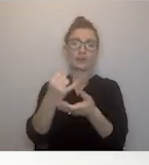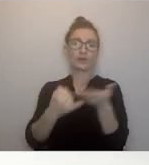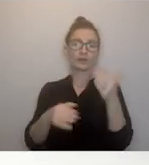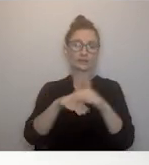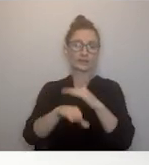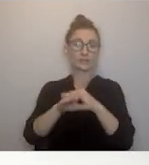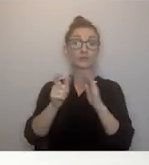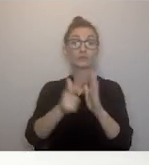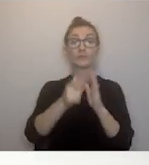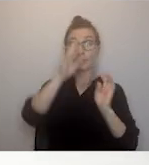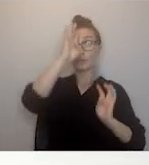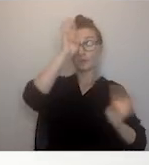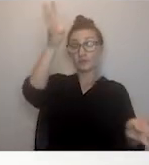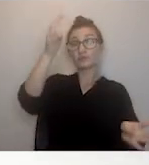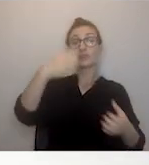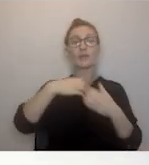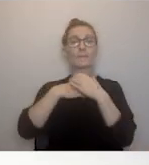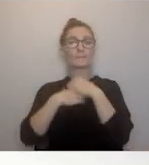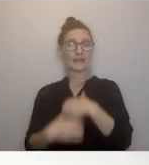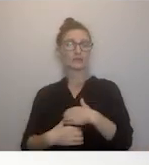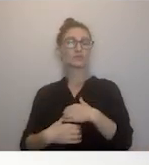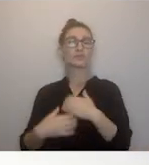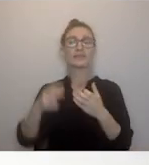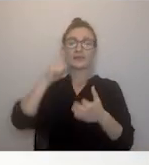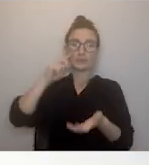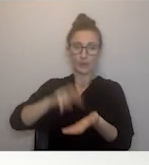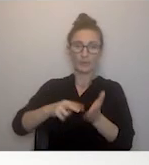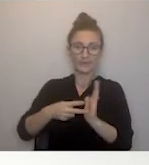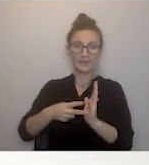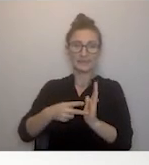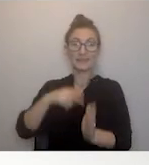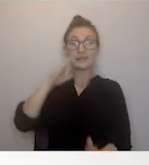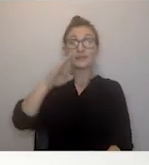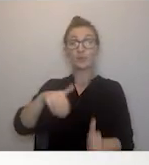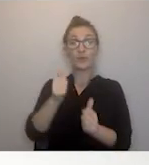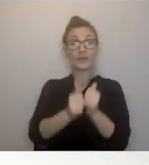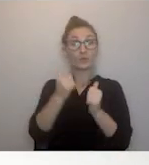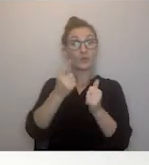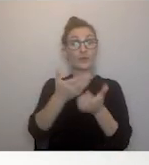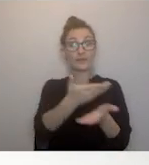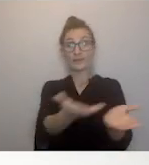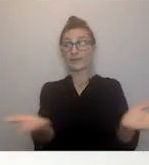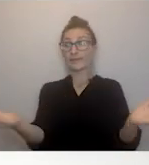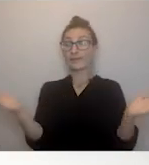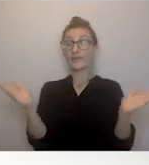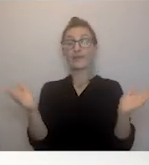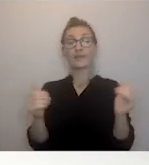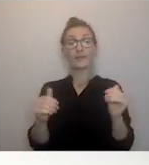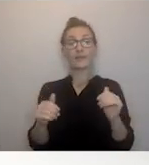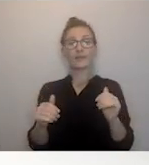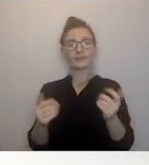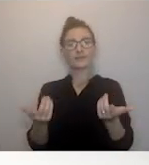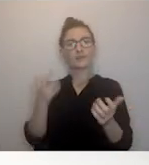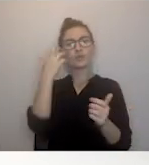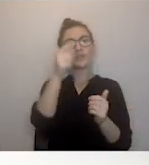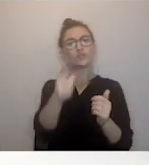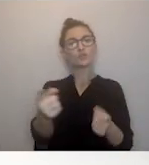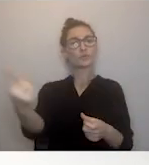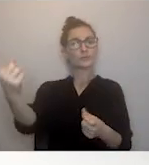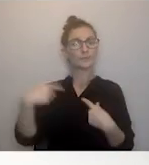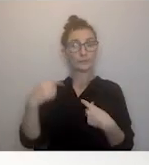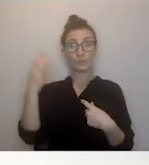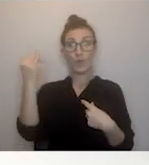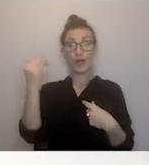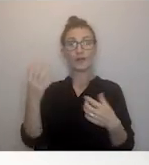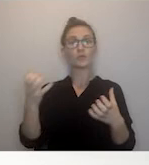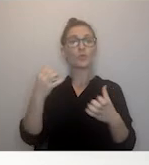to make the arts accessible, and to do that, it takes creativity, it takes passion, and it takes purpose. And I know everyone who's in this room or watching it, the reason